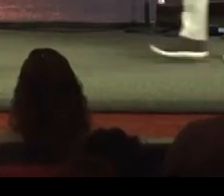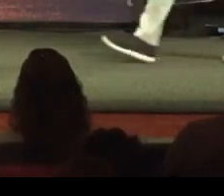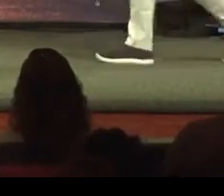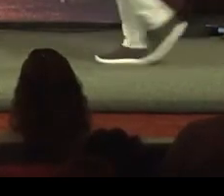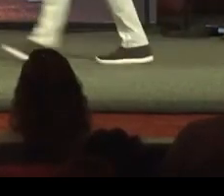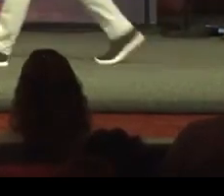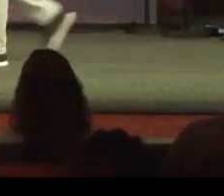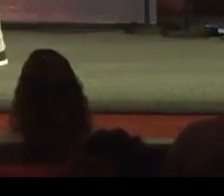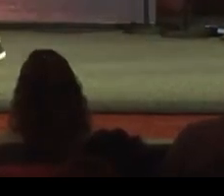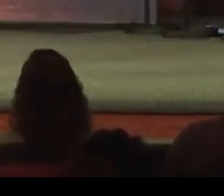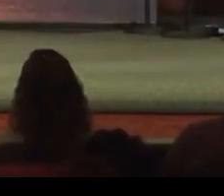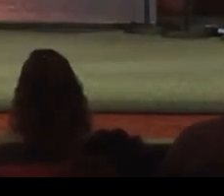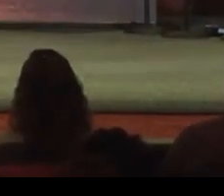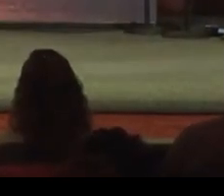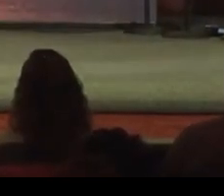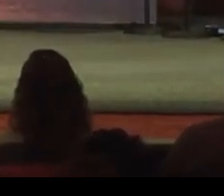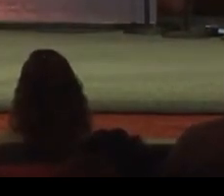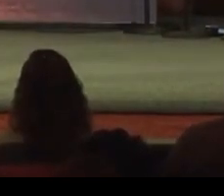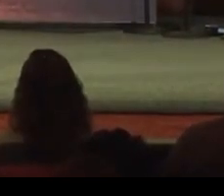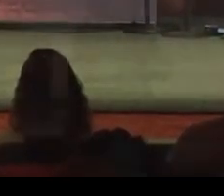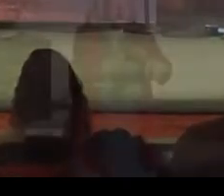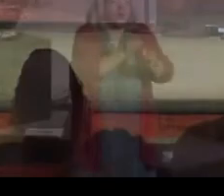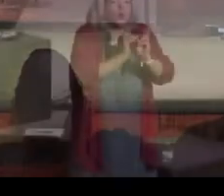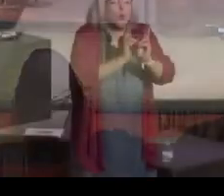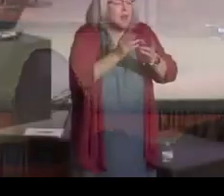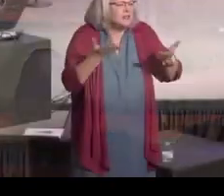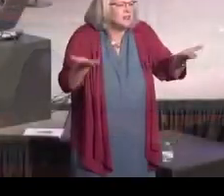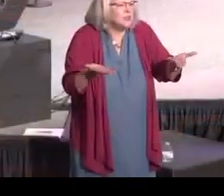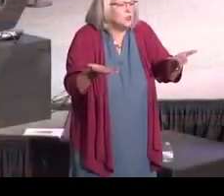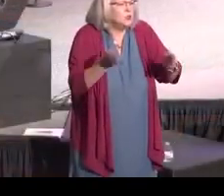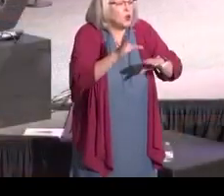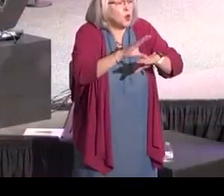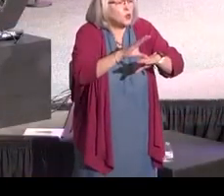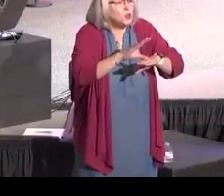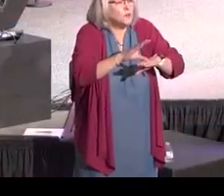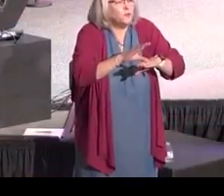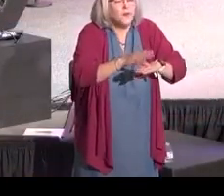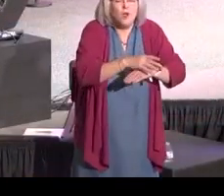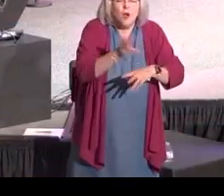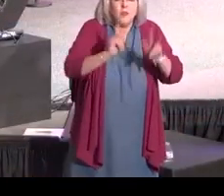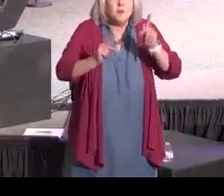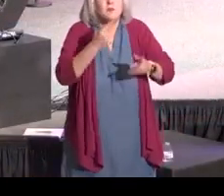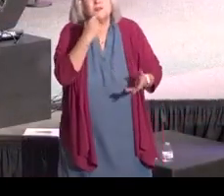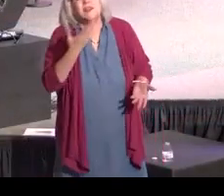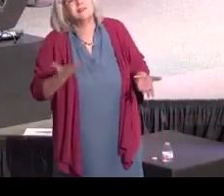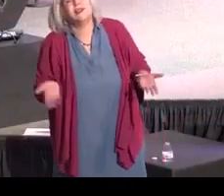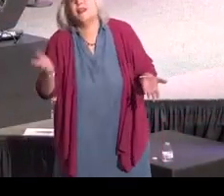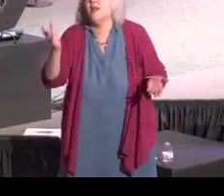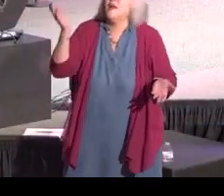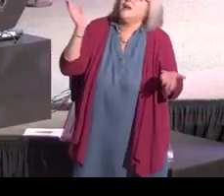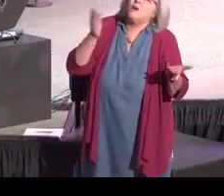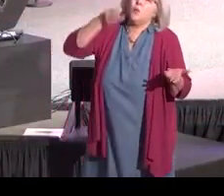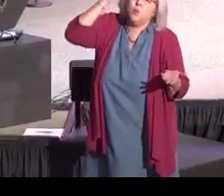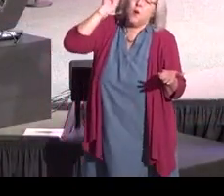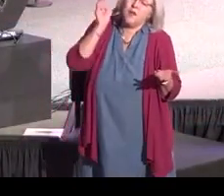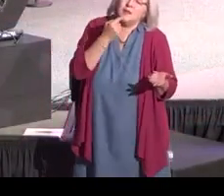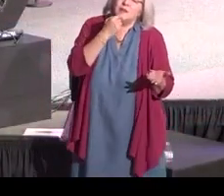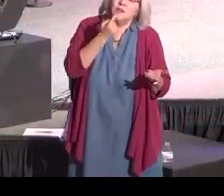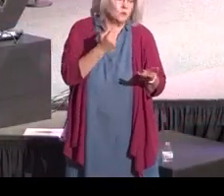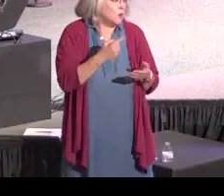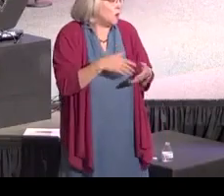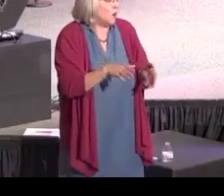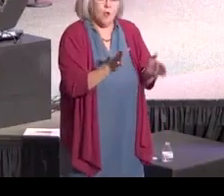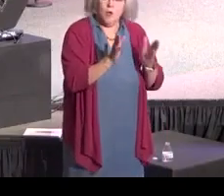The top prayer requests that we get here as a church are people saying things like, "Pastor, can you pray for